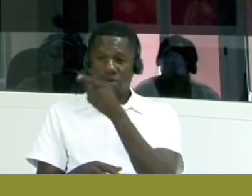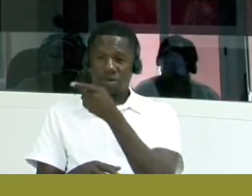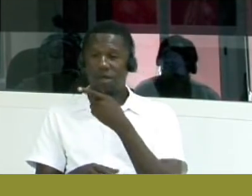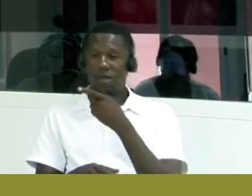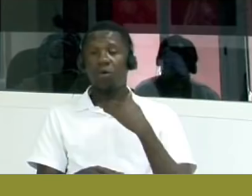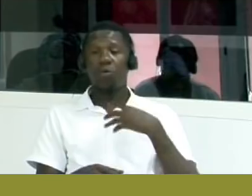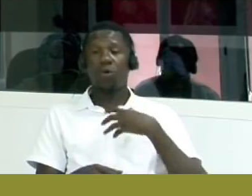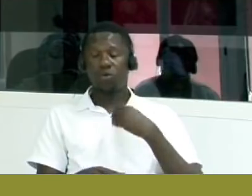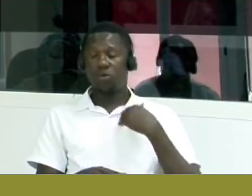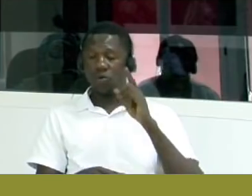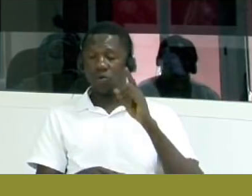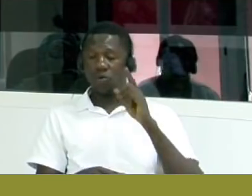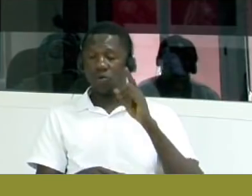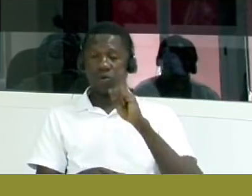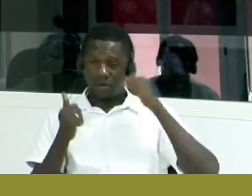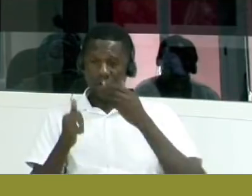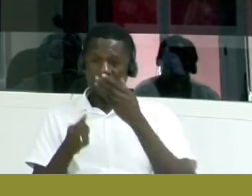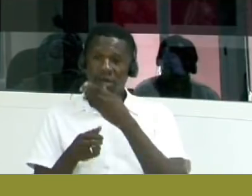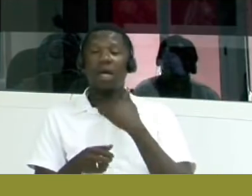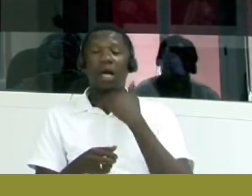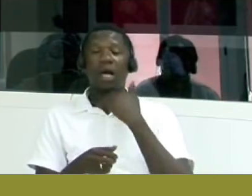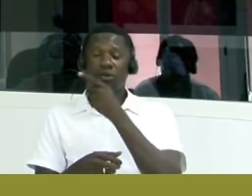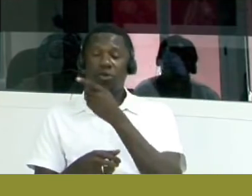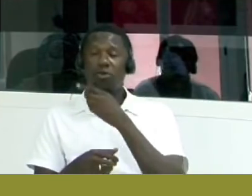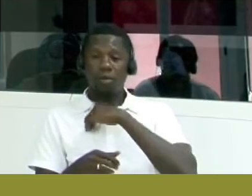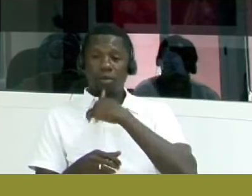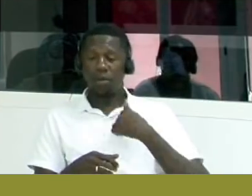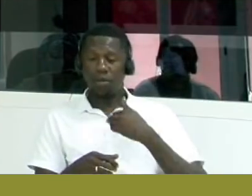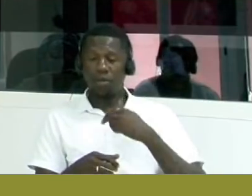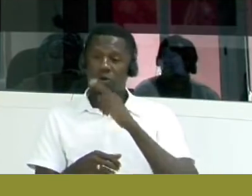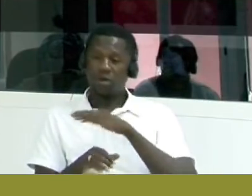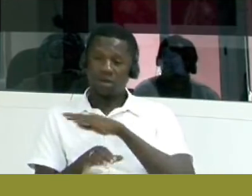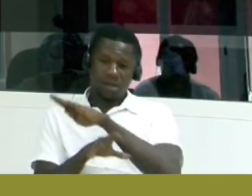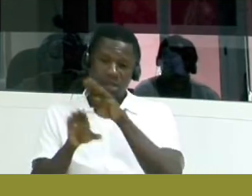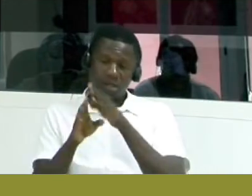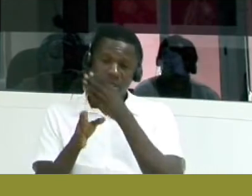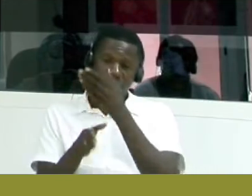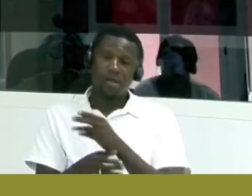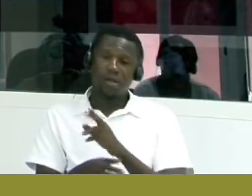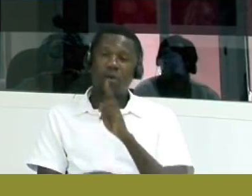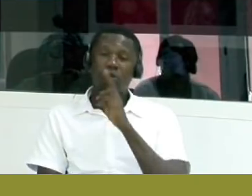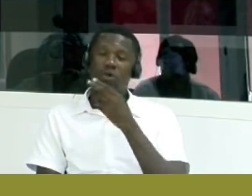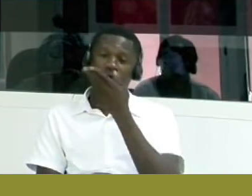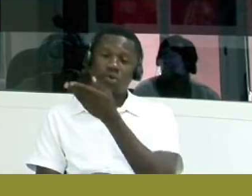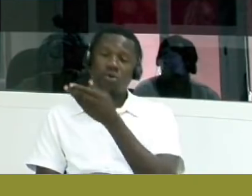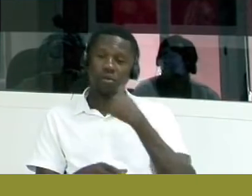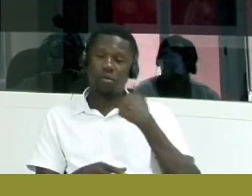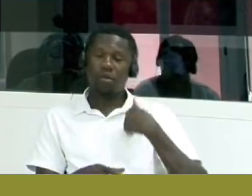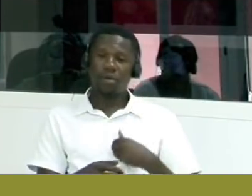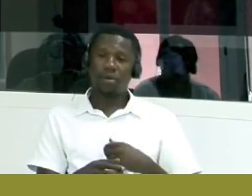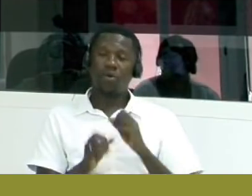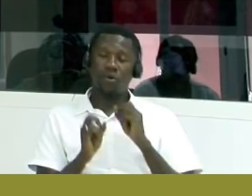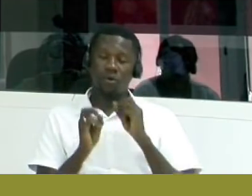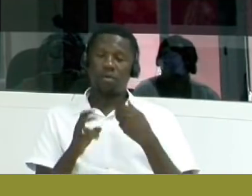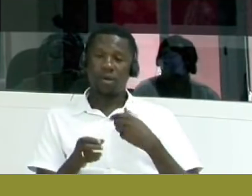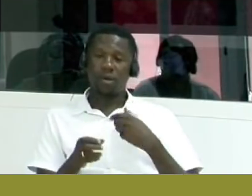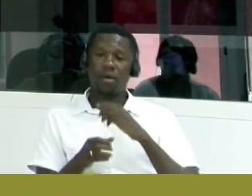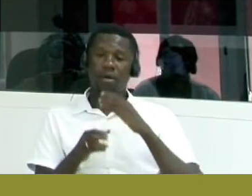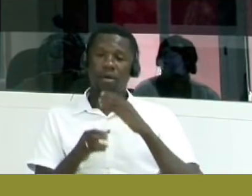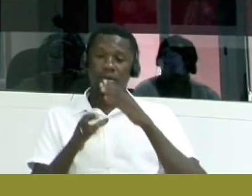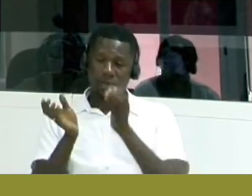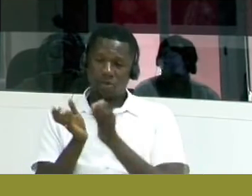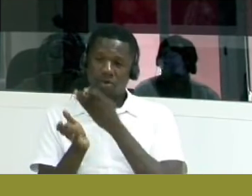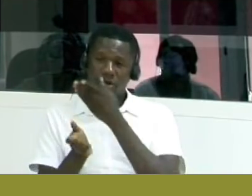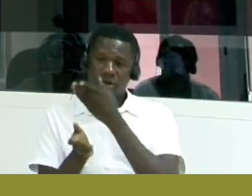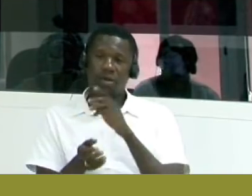ground. And they knew the people who were on the ground. And who are those people? Well, okay, my officers were there. The DIG was there,